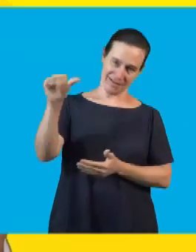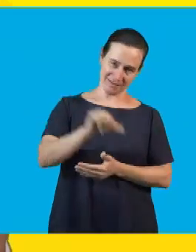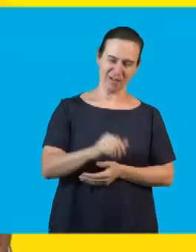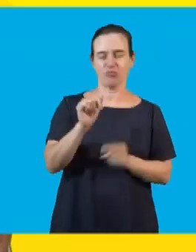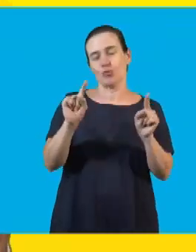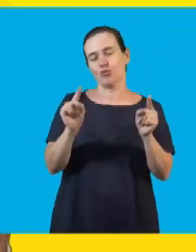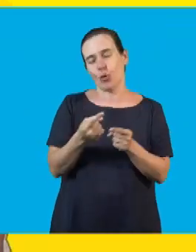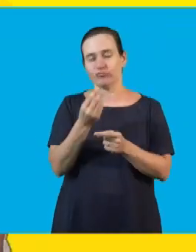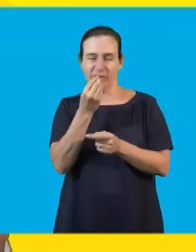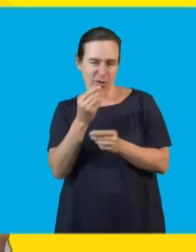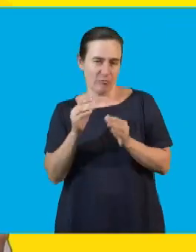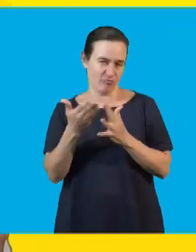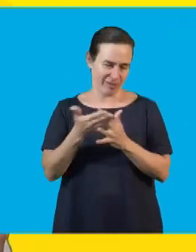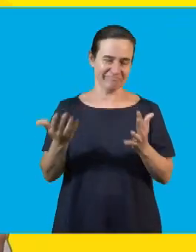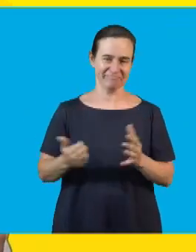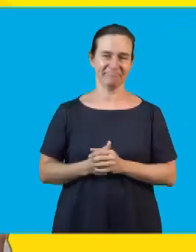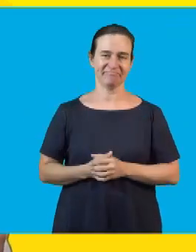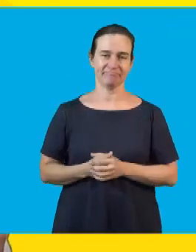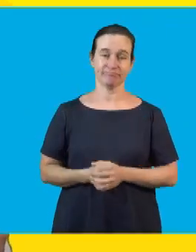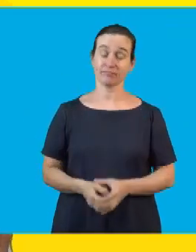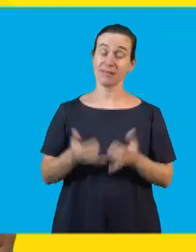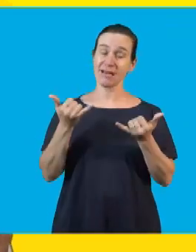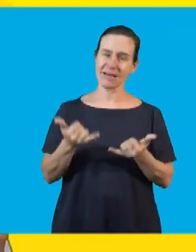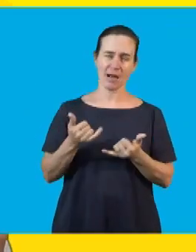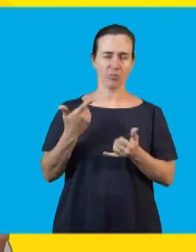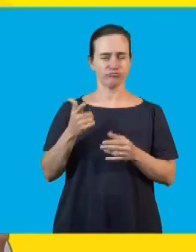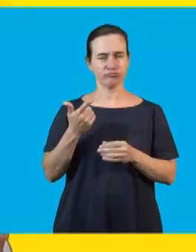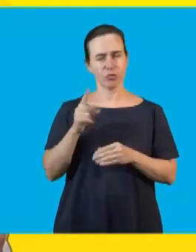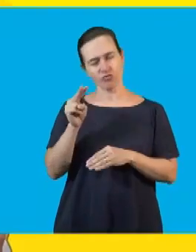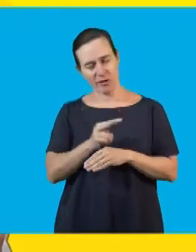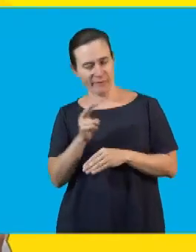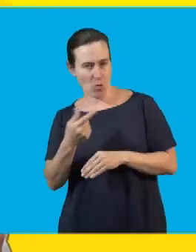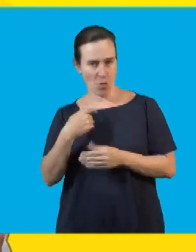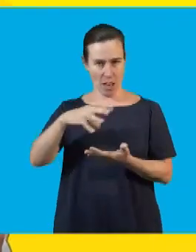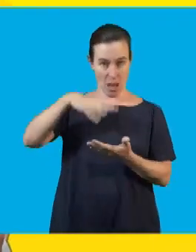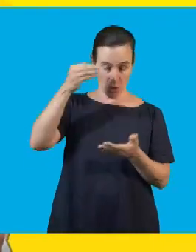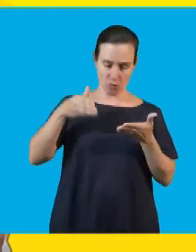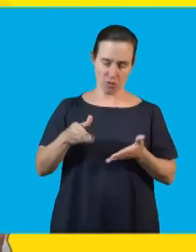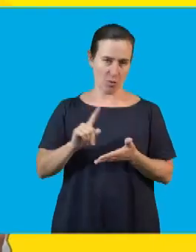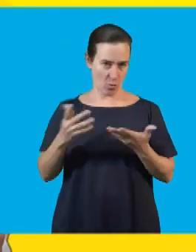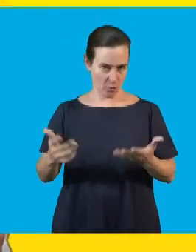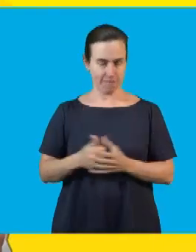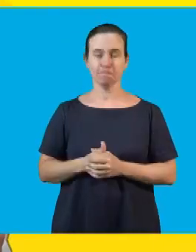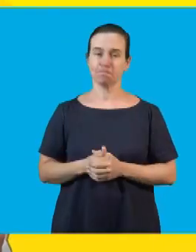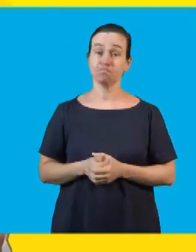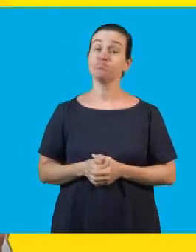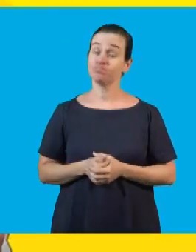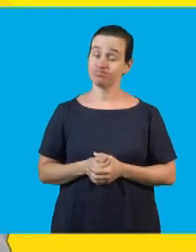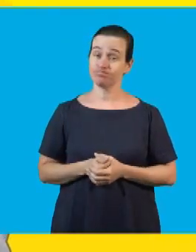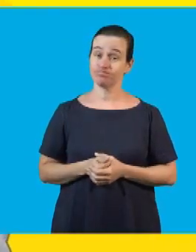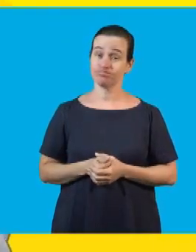Learners, welcome back from your little snack break. We will now review what we've covered in the lesson for cartoon